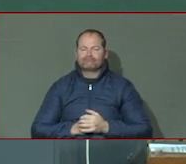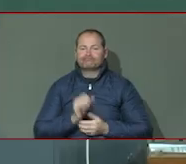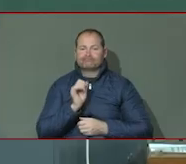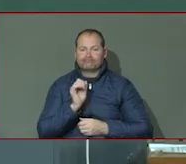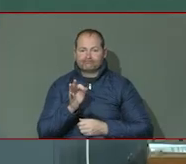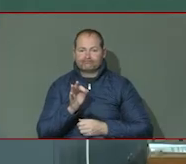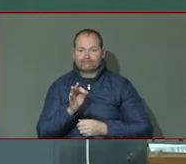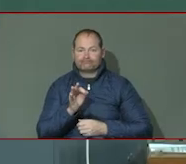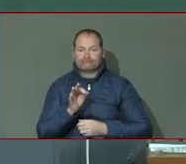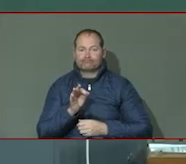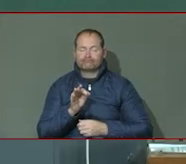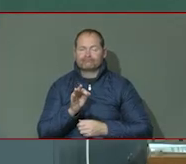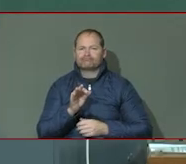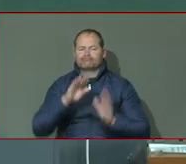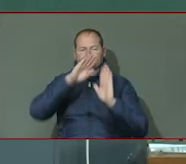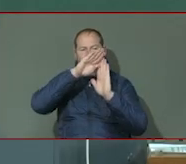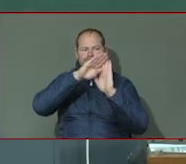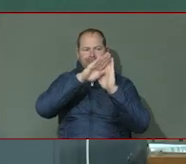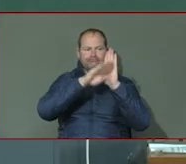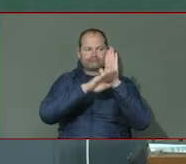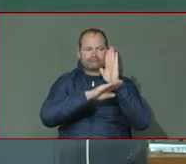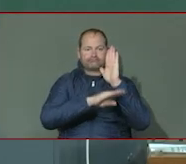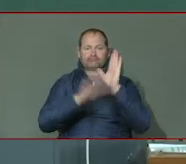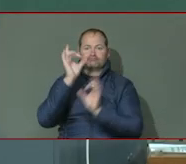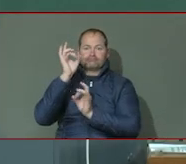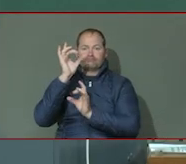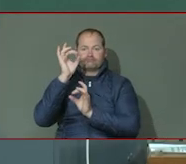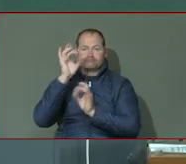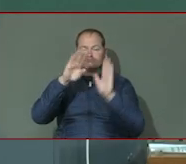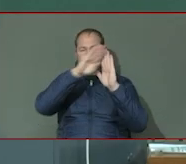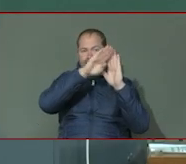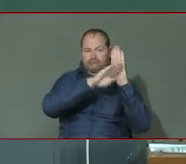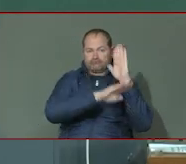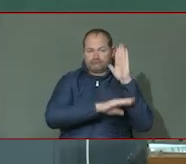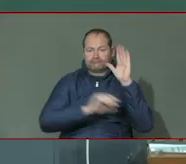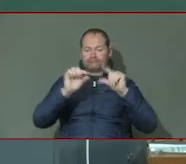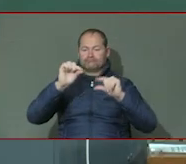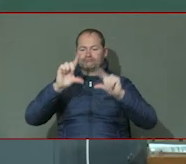this list of information, this ratios and percentages,